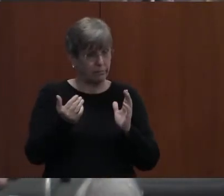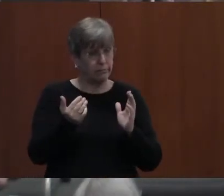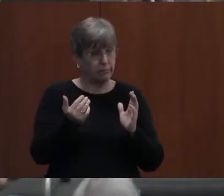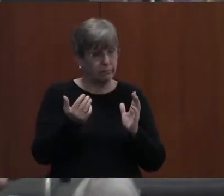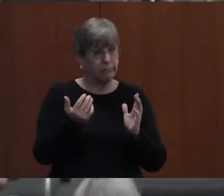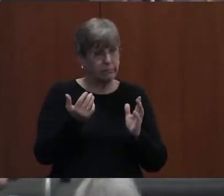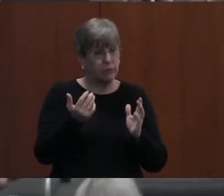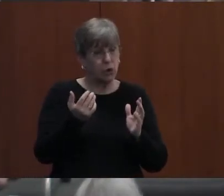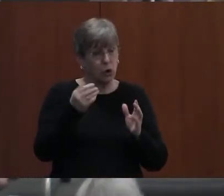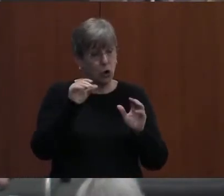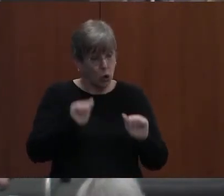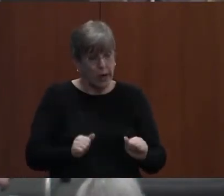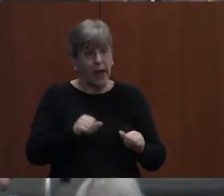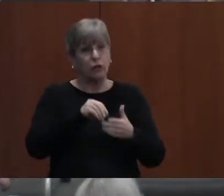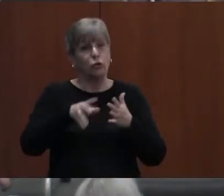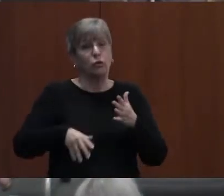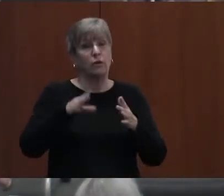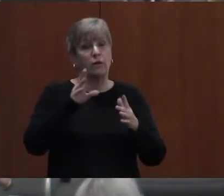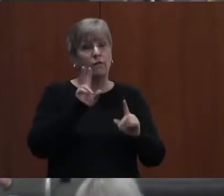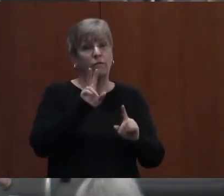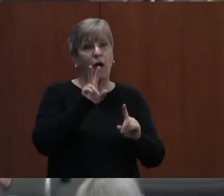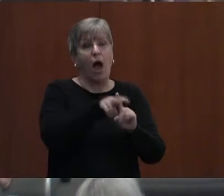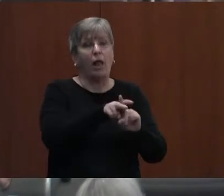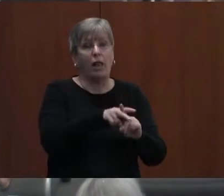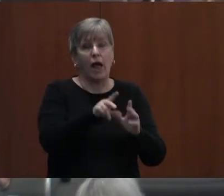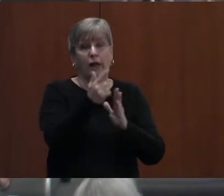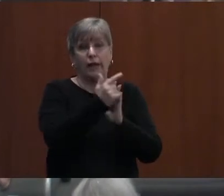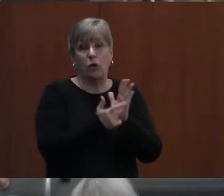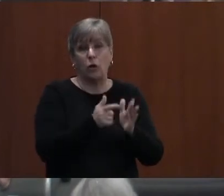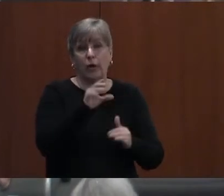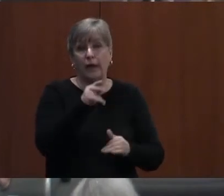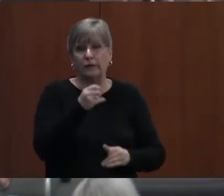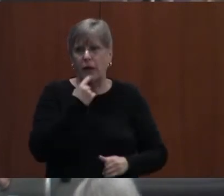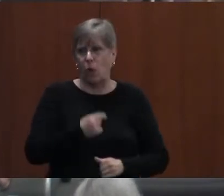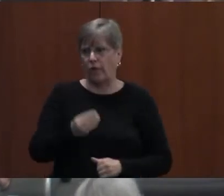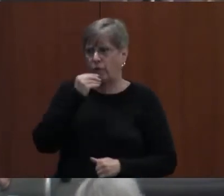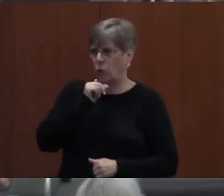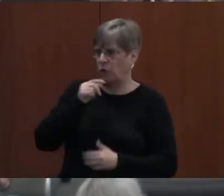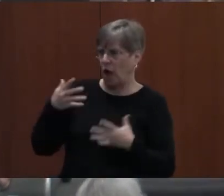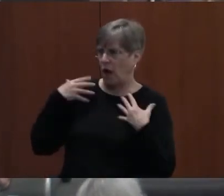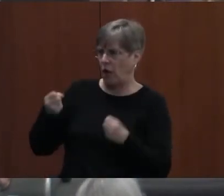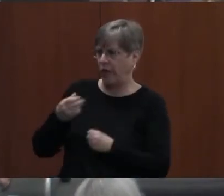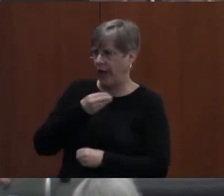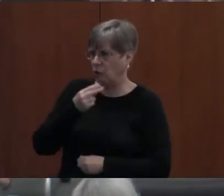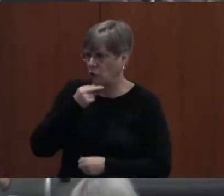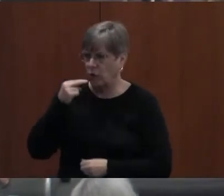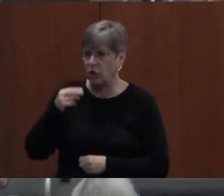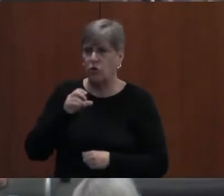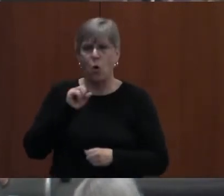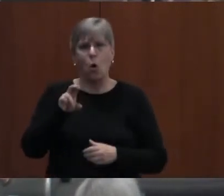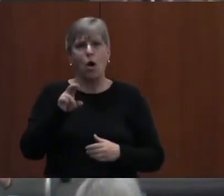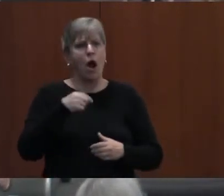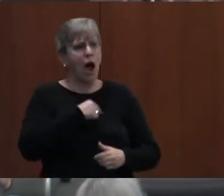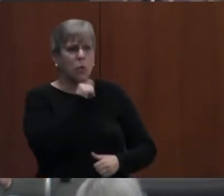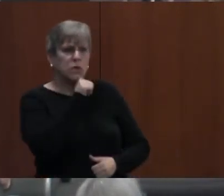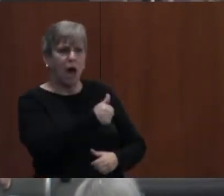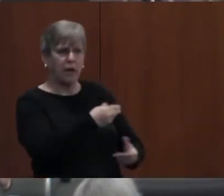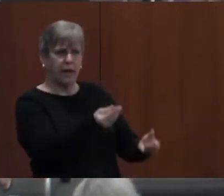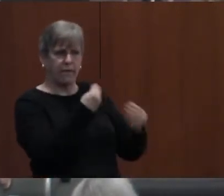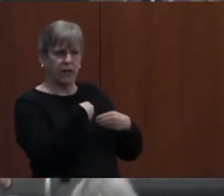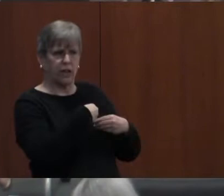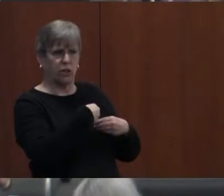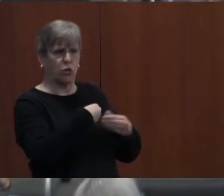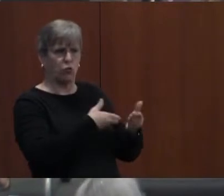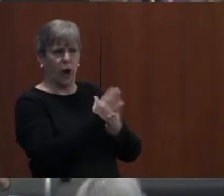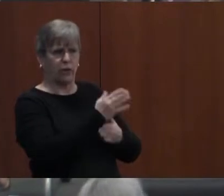file legal cases saying, well, the food wasn't healthy and nutritious, or I wasn't given